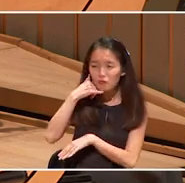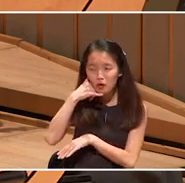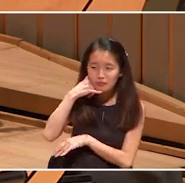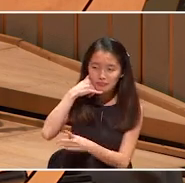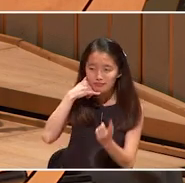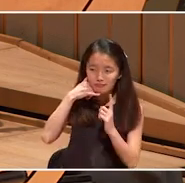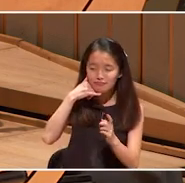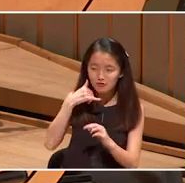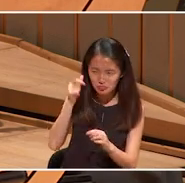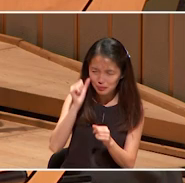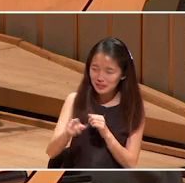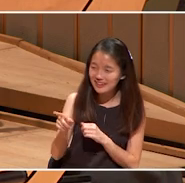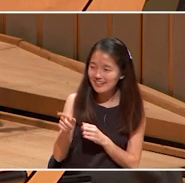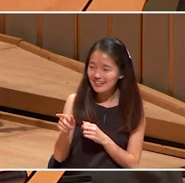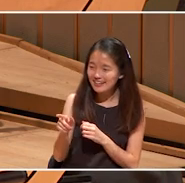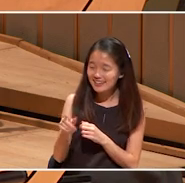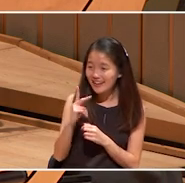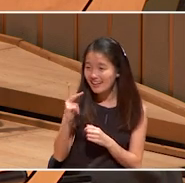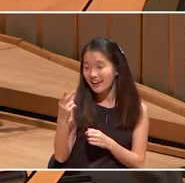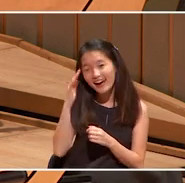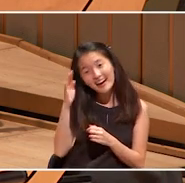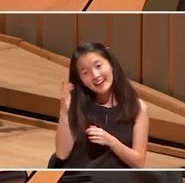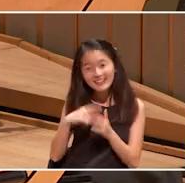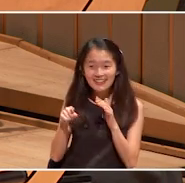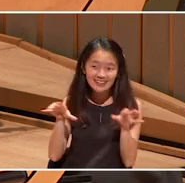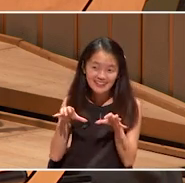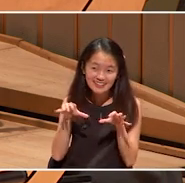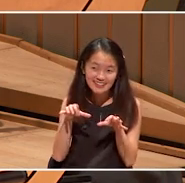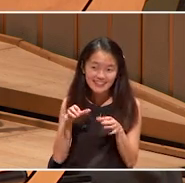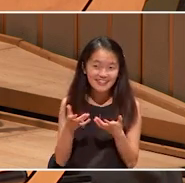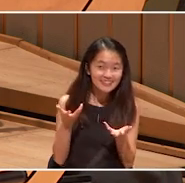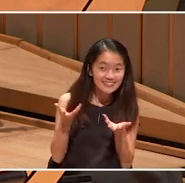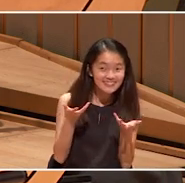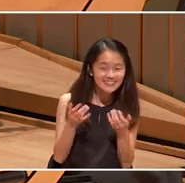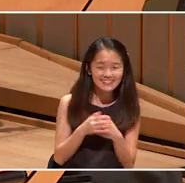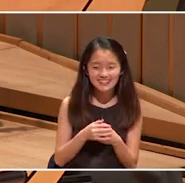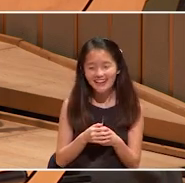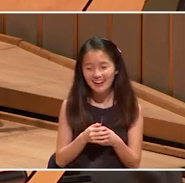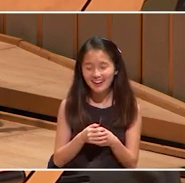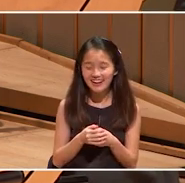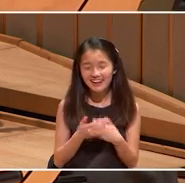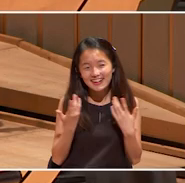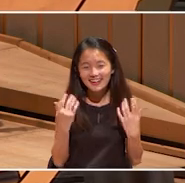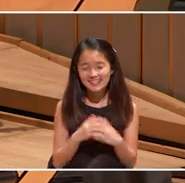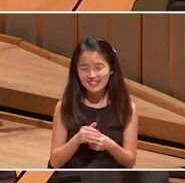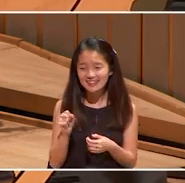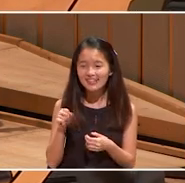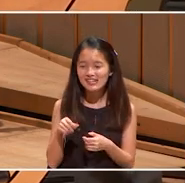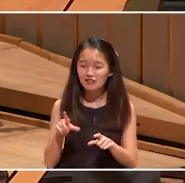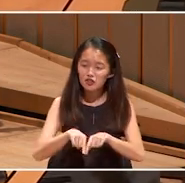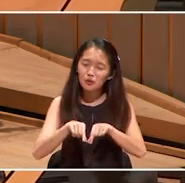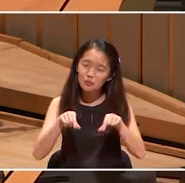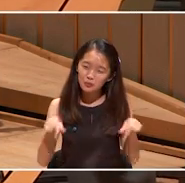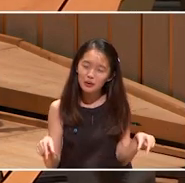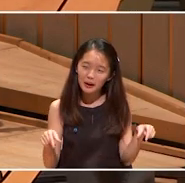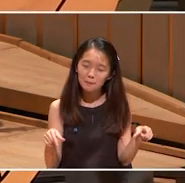those phones? "Kang Kang, hello, what are you doing? Do some more." Well, I don't know what. But, so it's quite